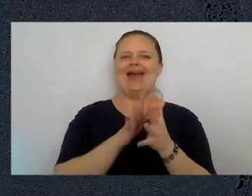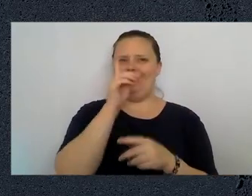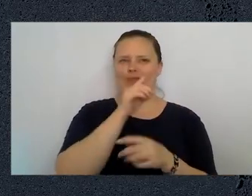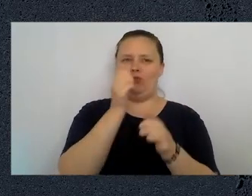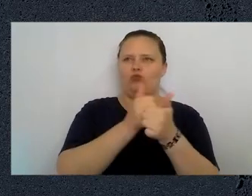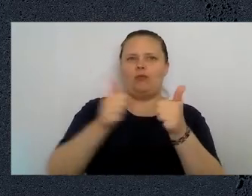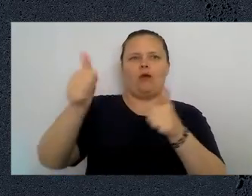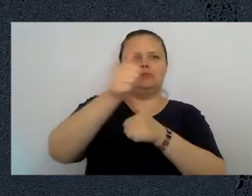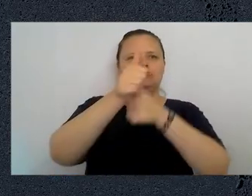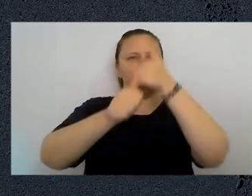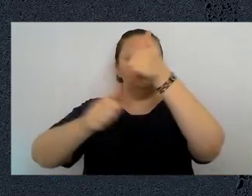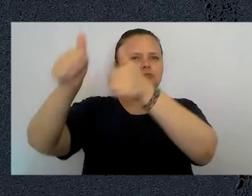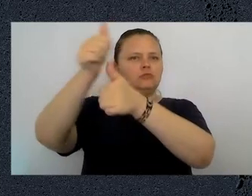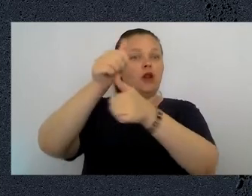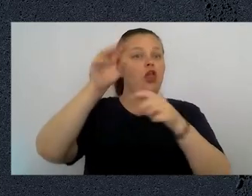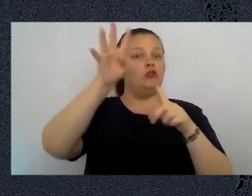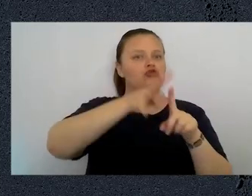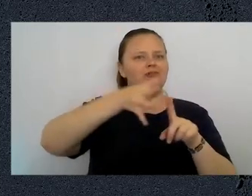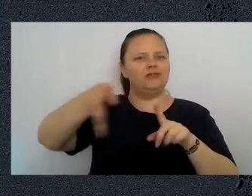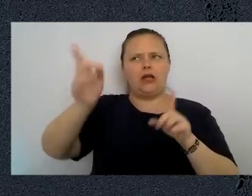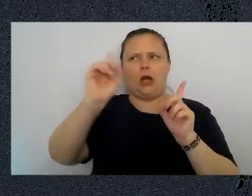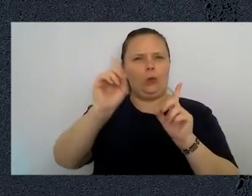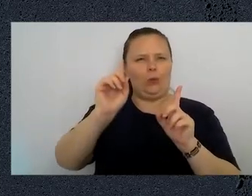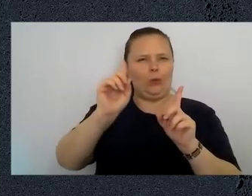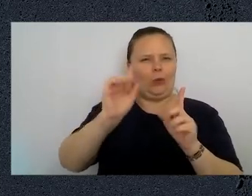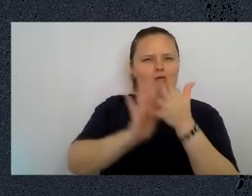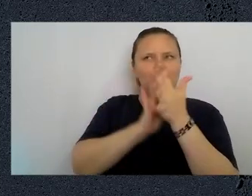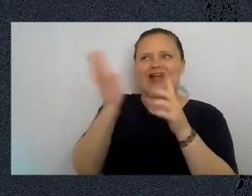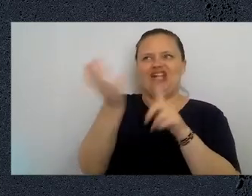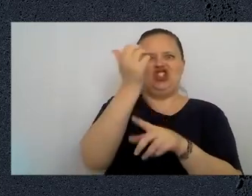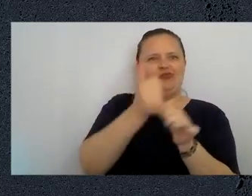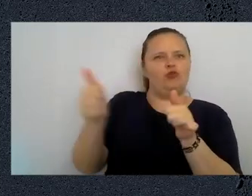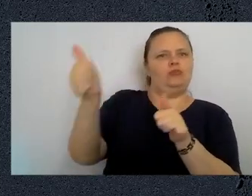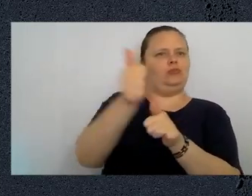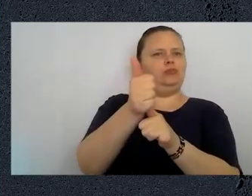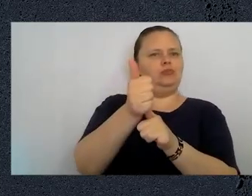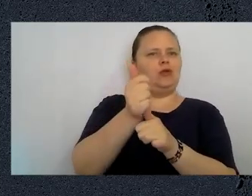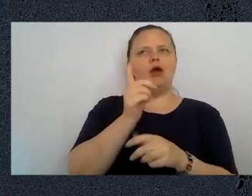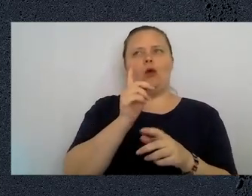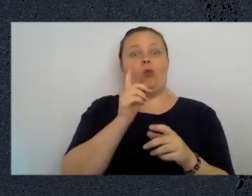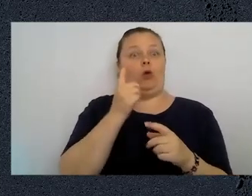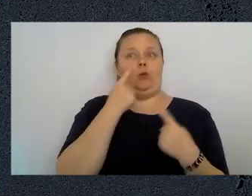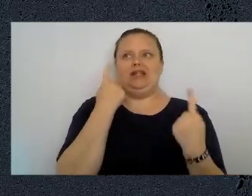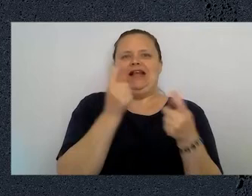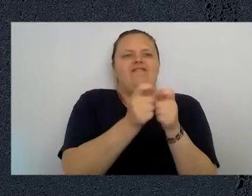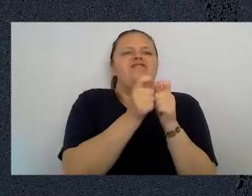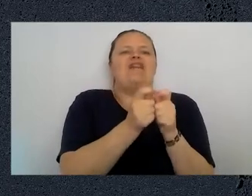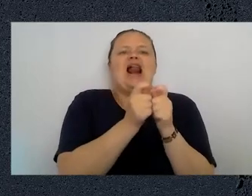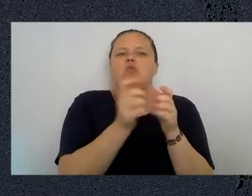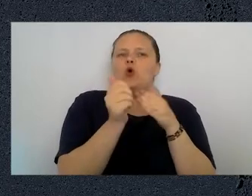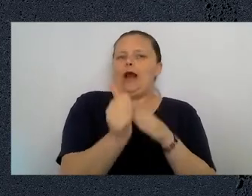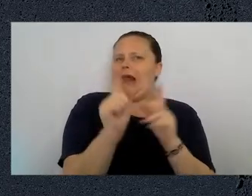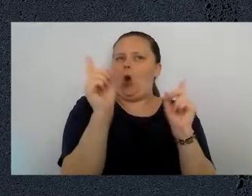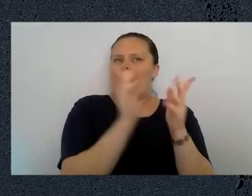the criteria for promotion? What is seen as a valuable leader. Changing the way that people